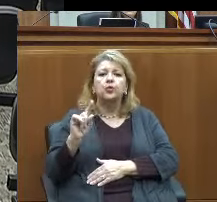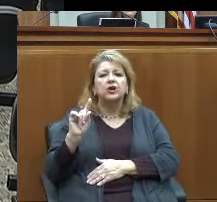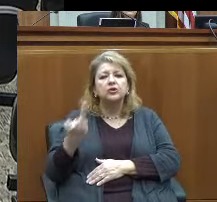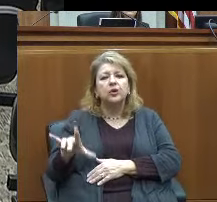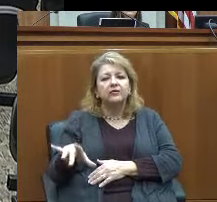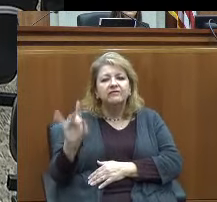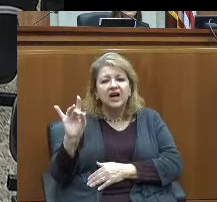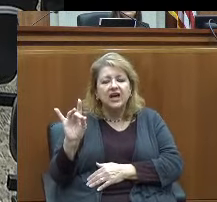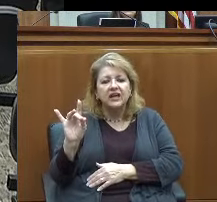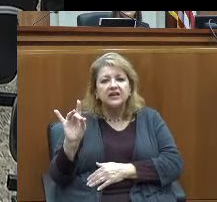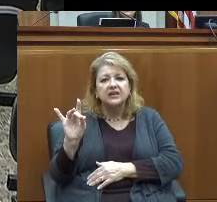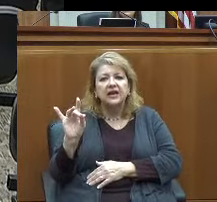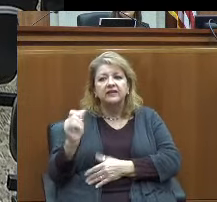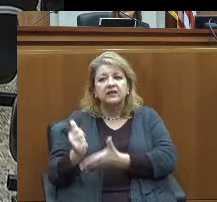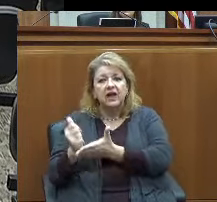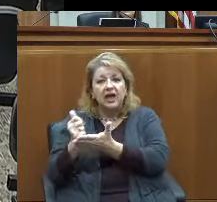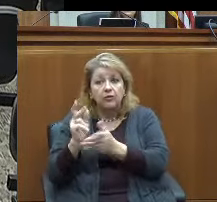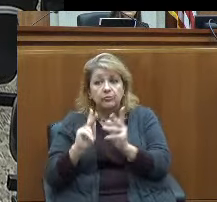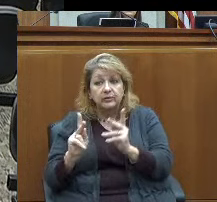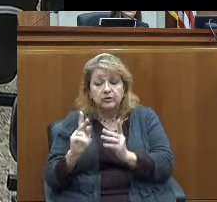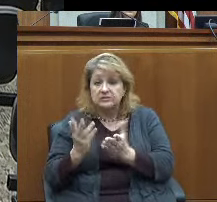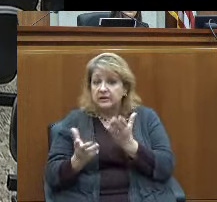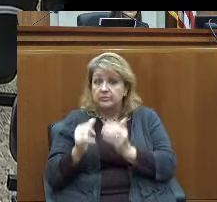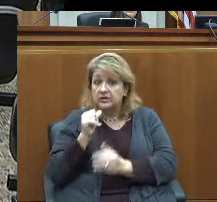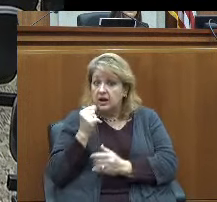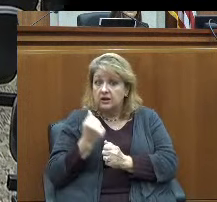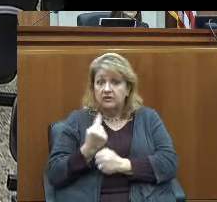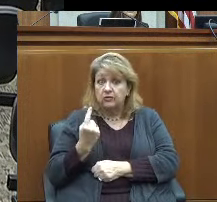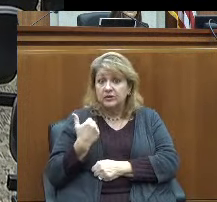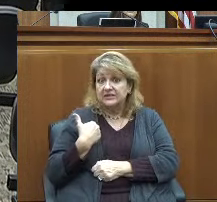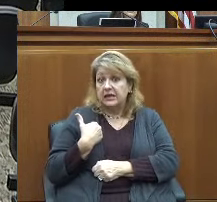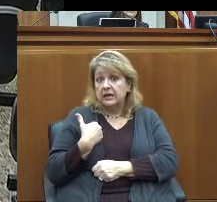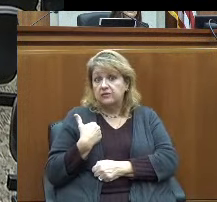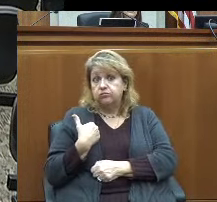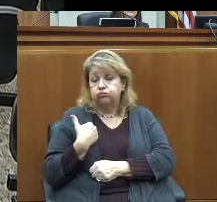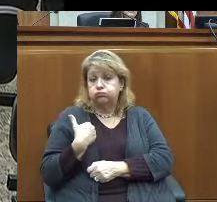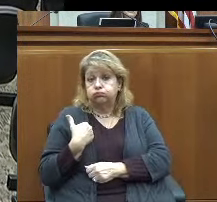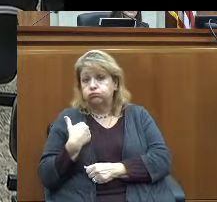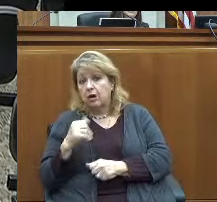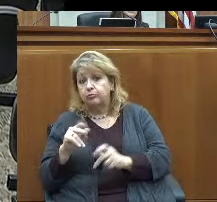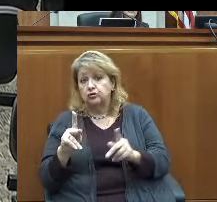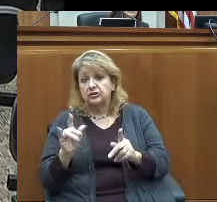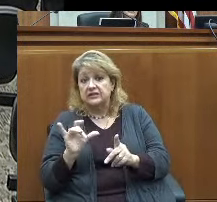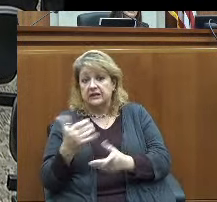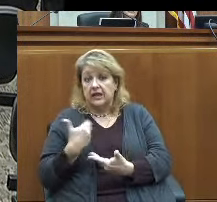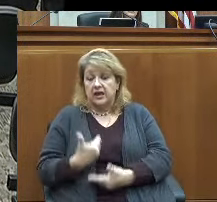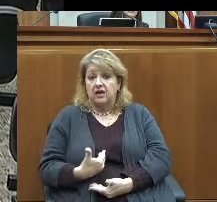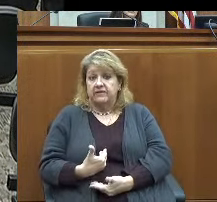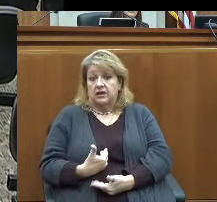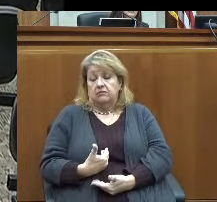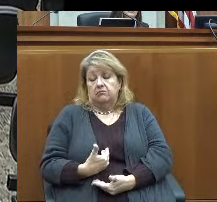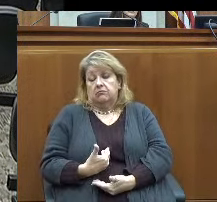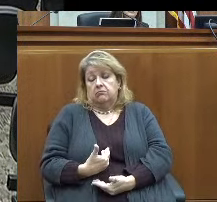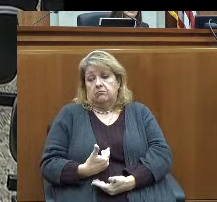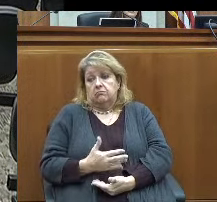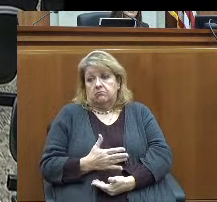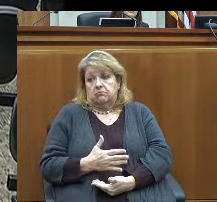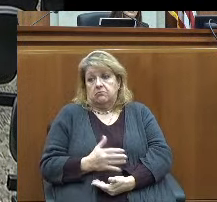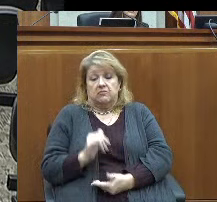go to find, and just to help people, because maybe not everybody has had the opportunities that I've had